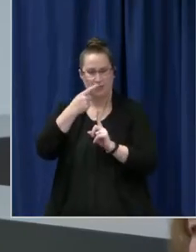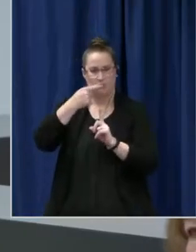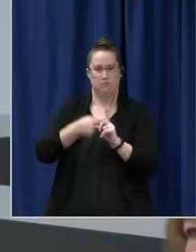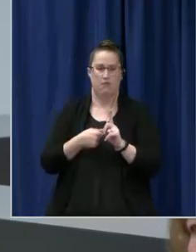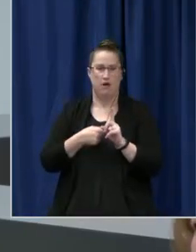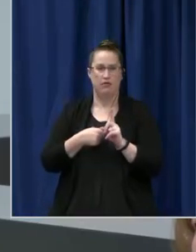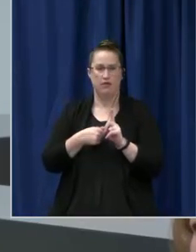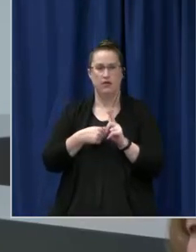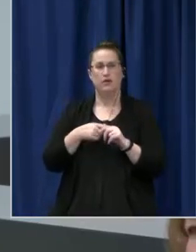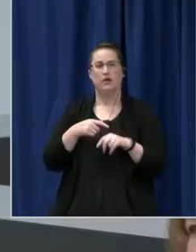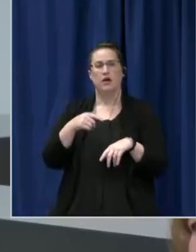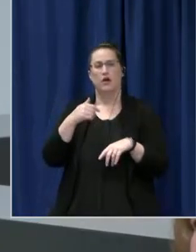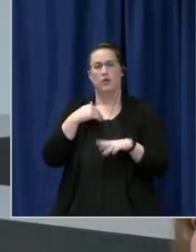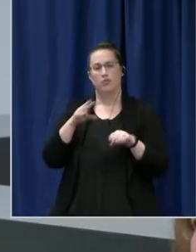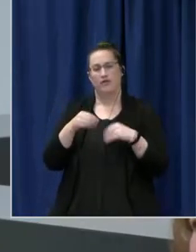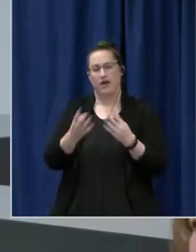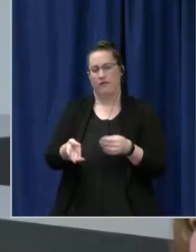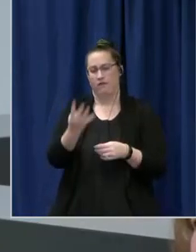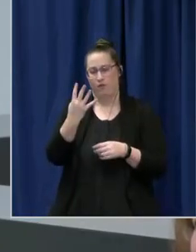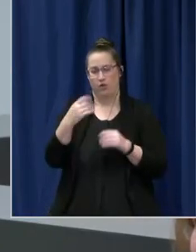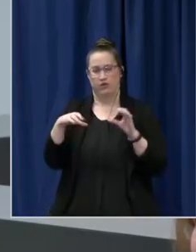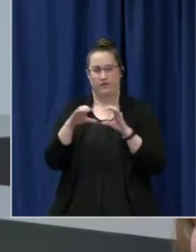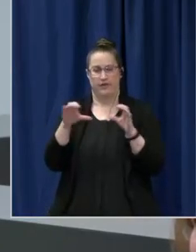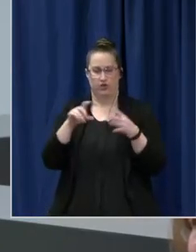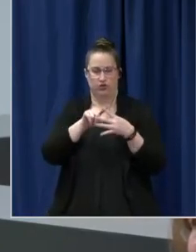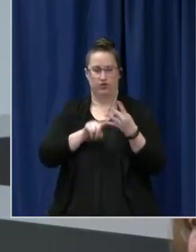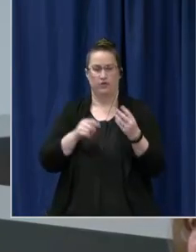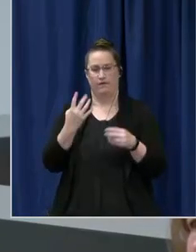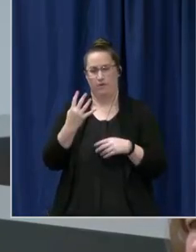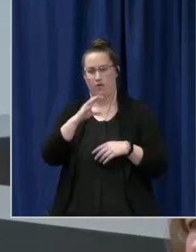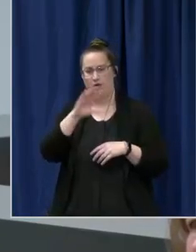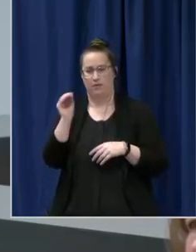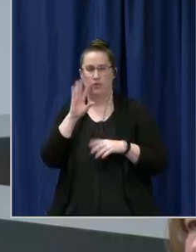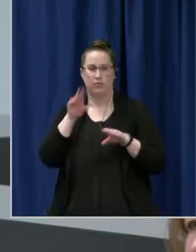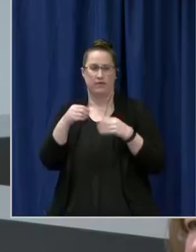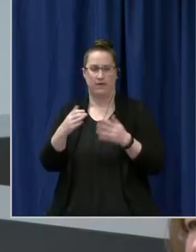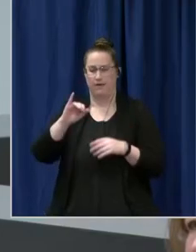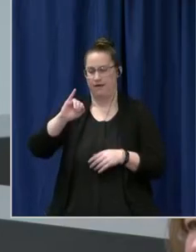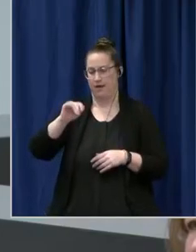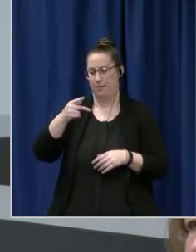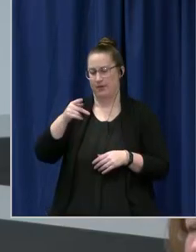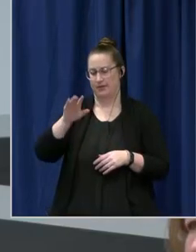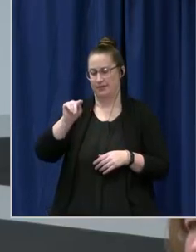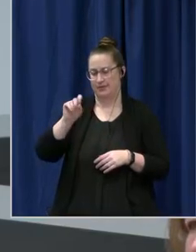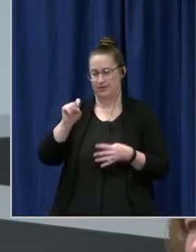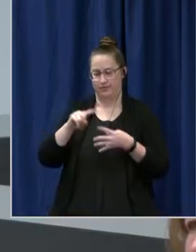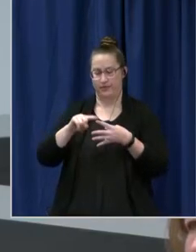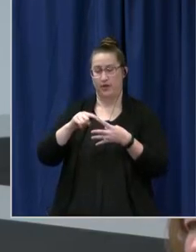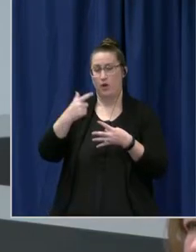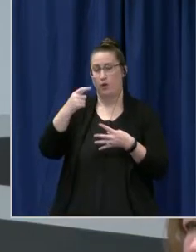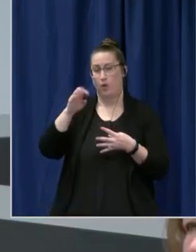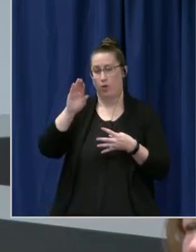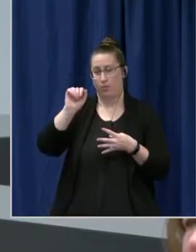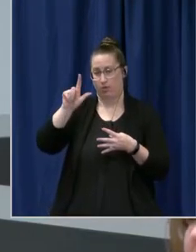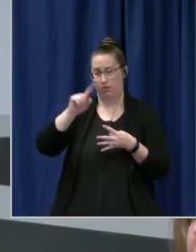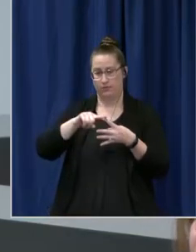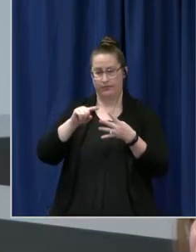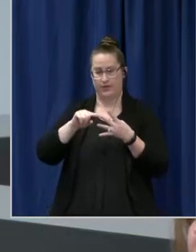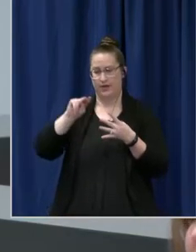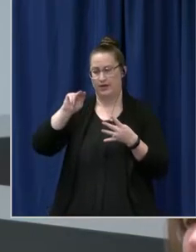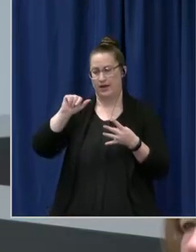granted four conditional certifications to four entities that will provide IPCTS: Global Caption,